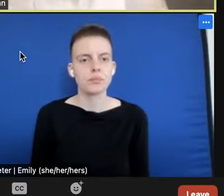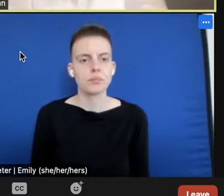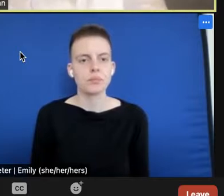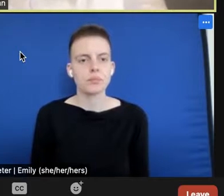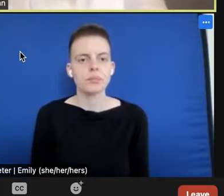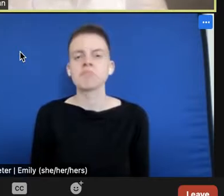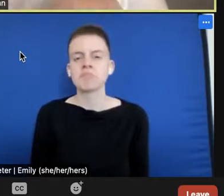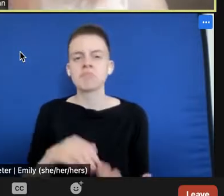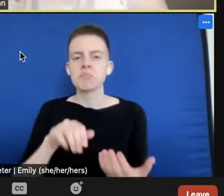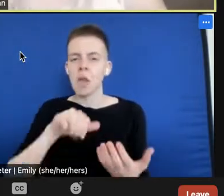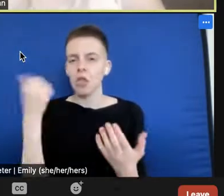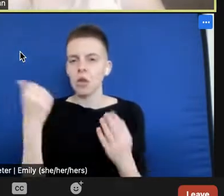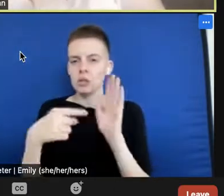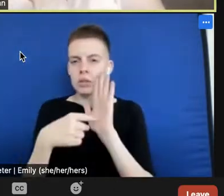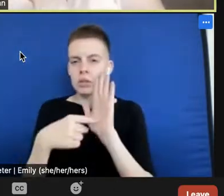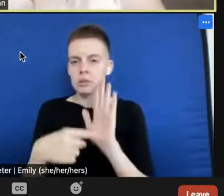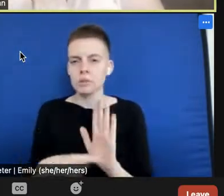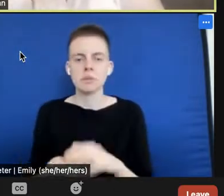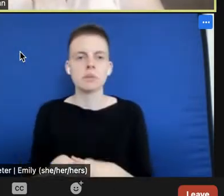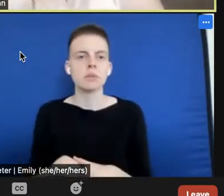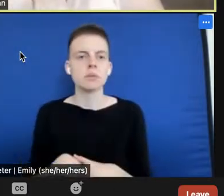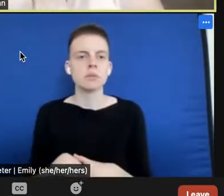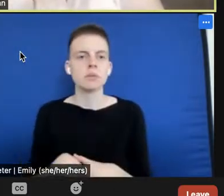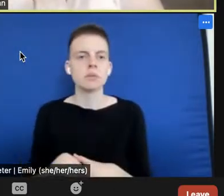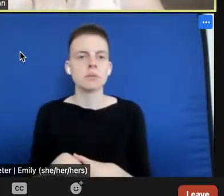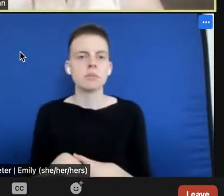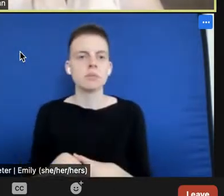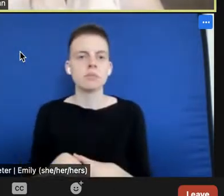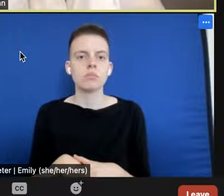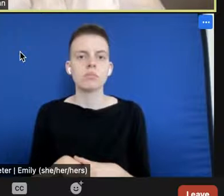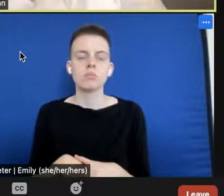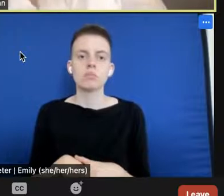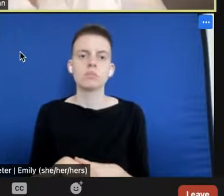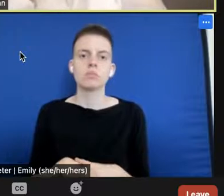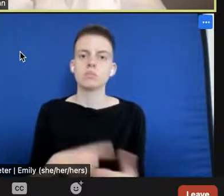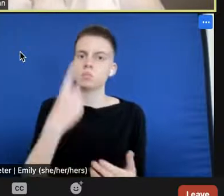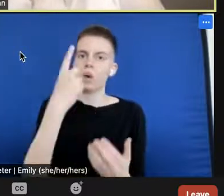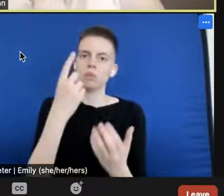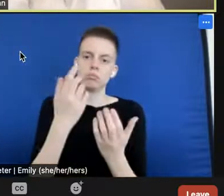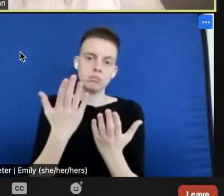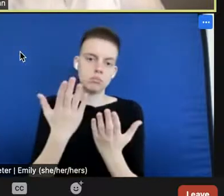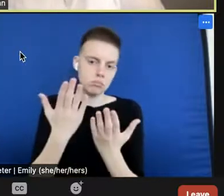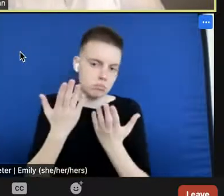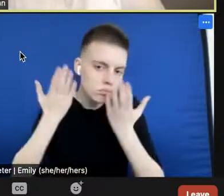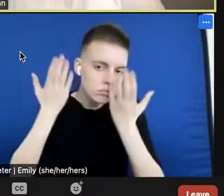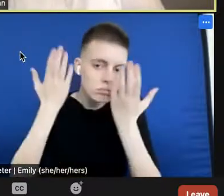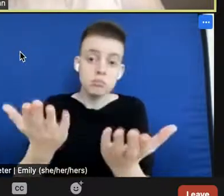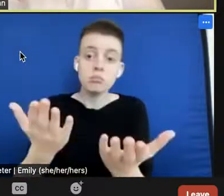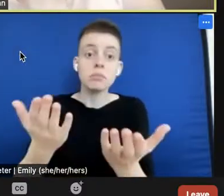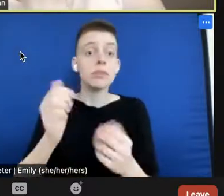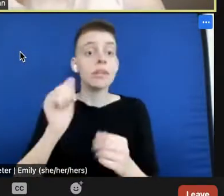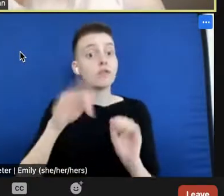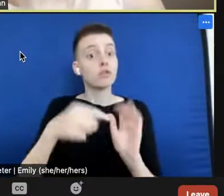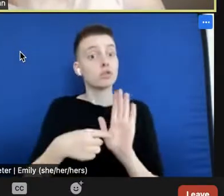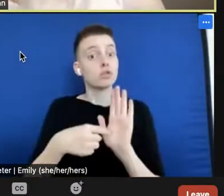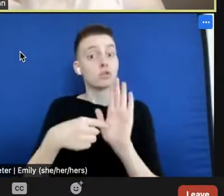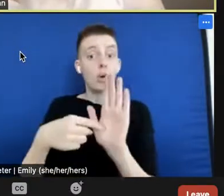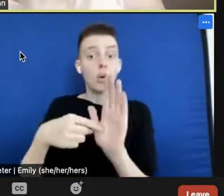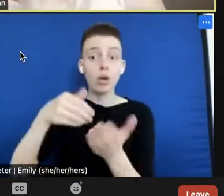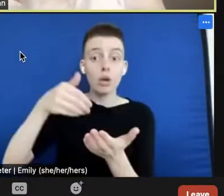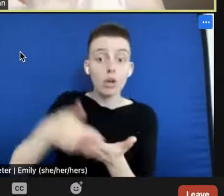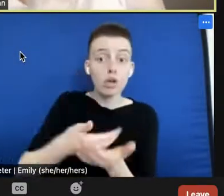here's some examples. So what is important to do, what I would suggest you do when you are introducing a new image to a device or